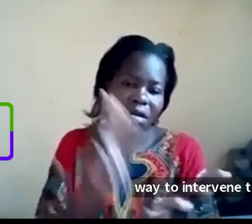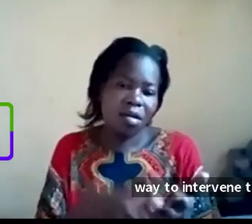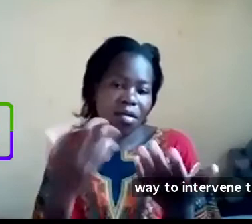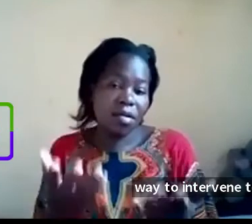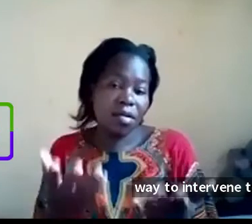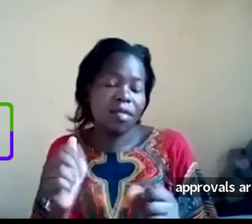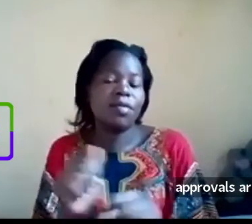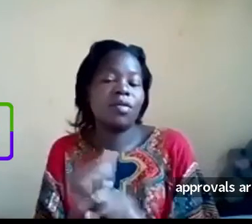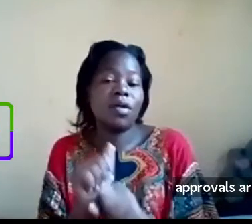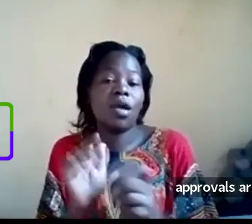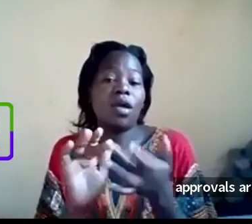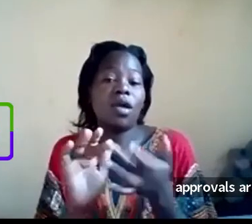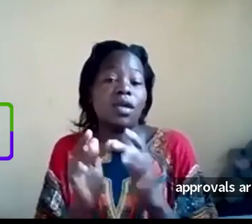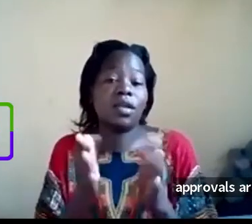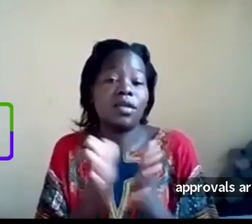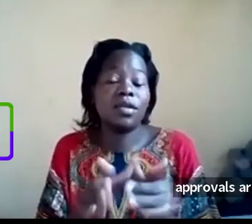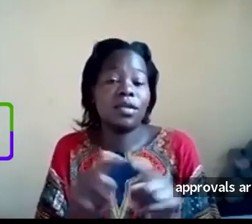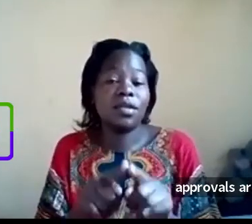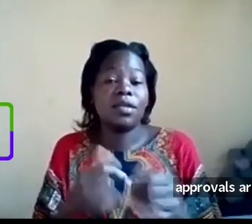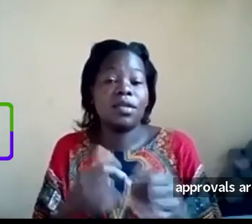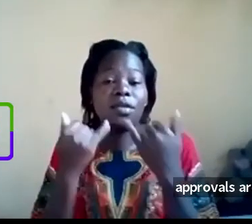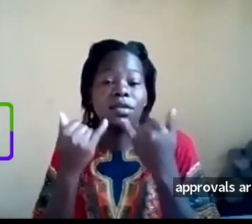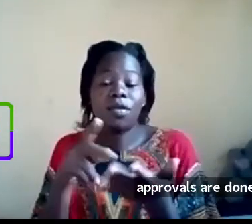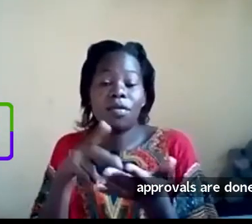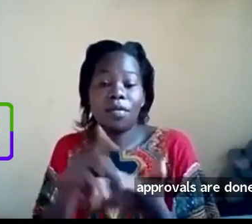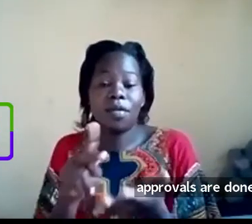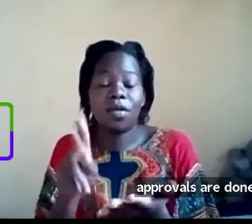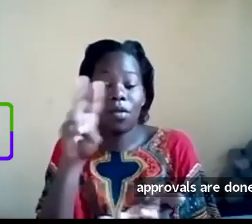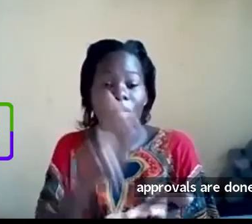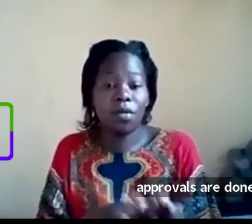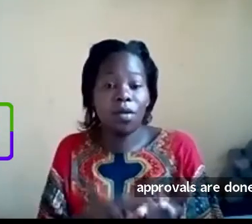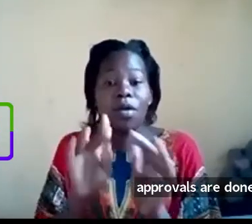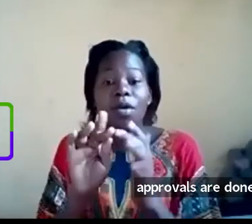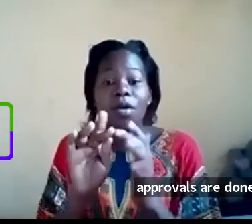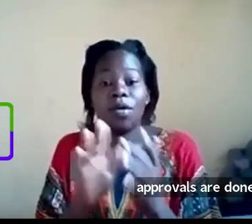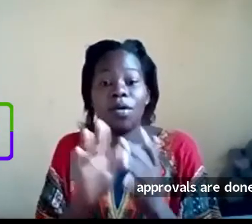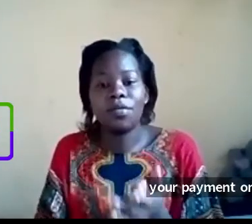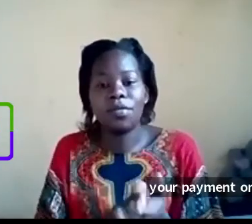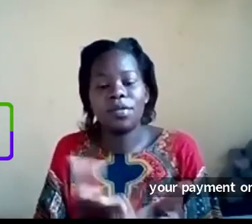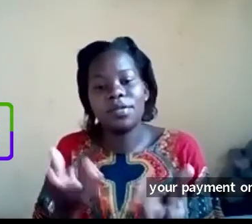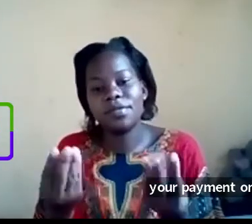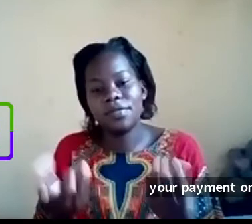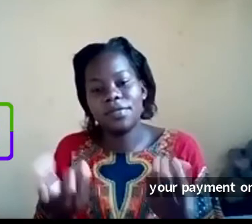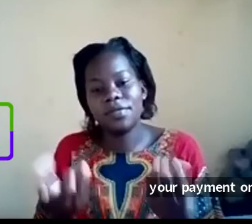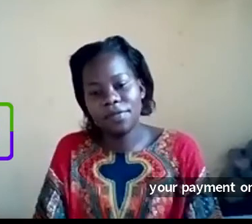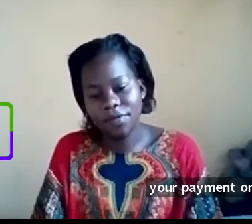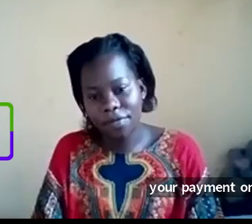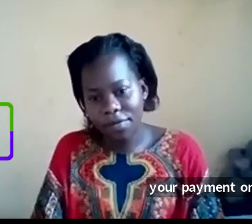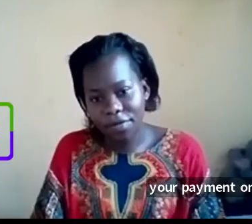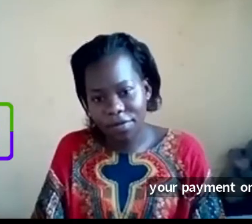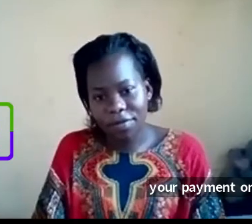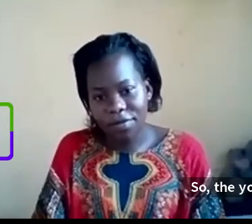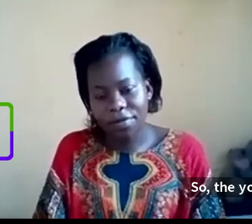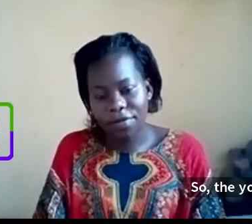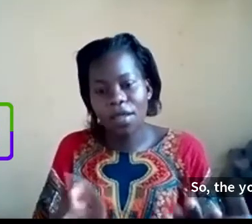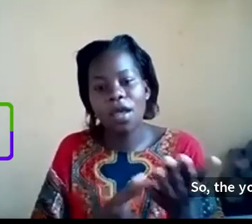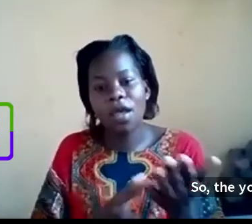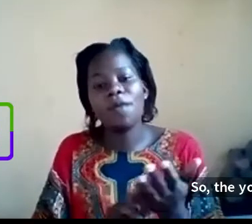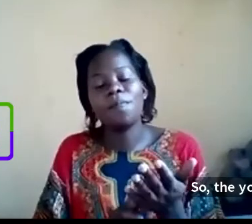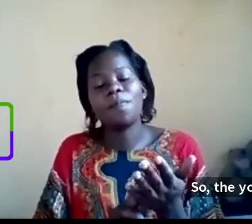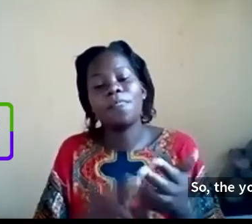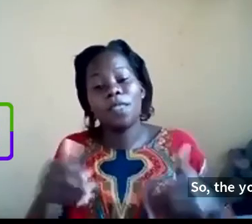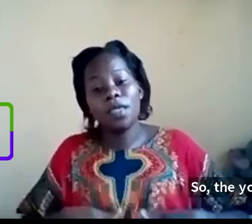still you will confirm your payment online. It has been made that easy. So the youth should not only think that this sector